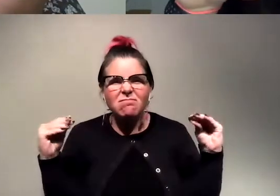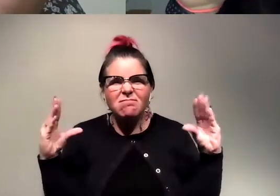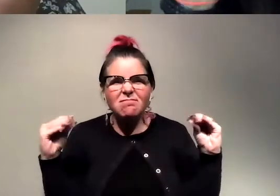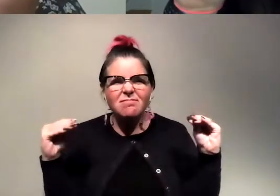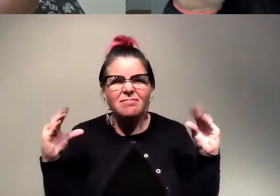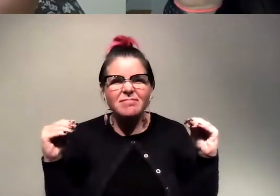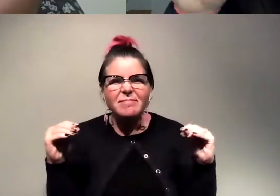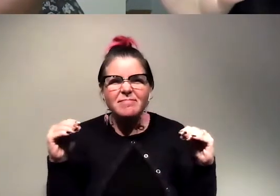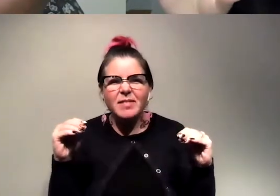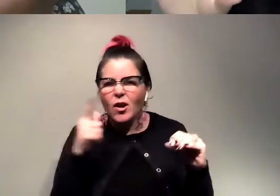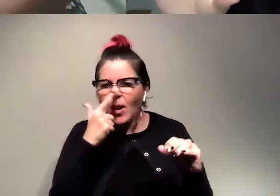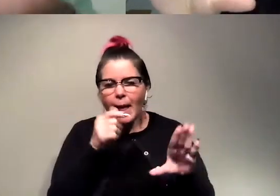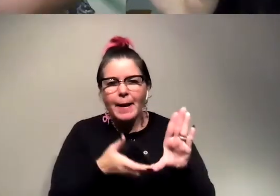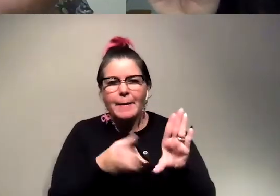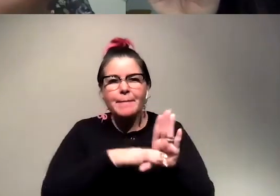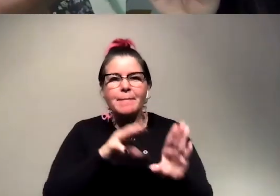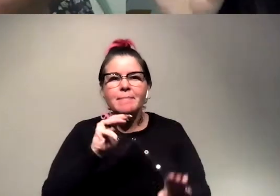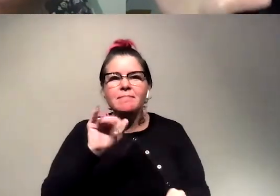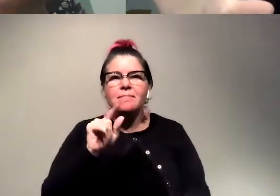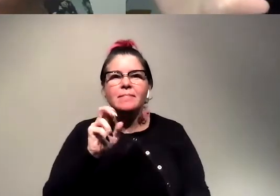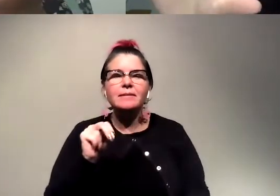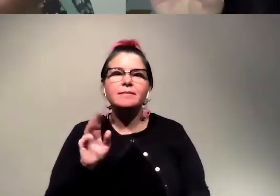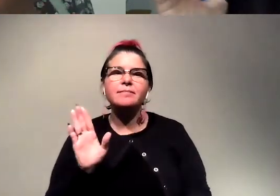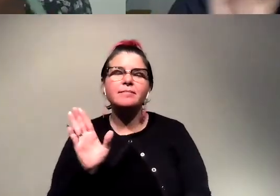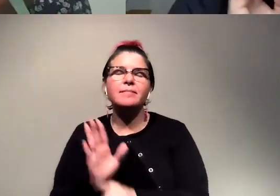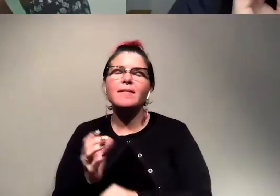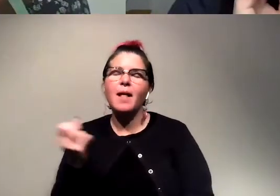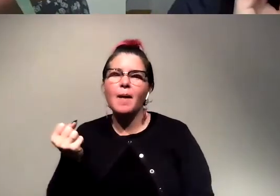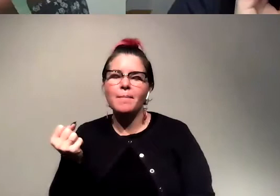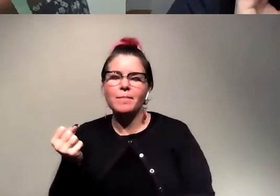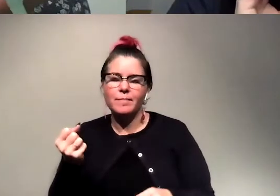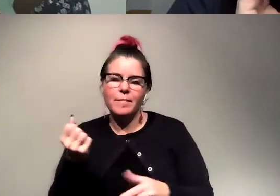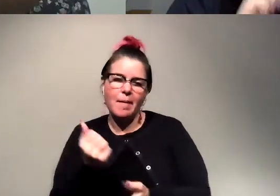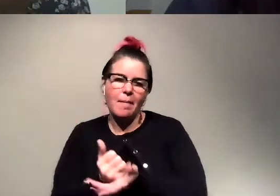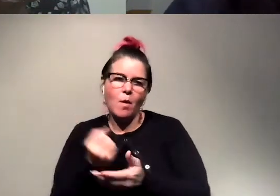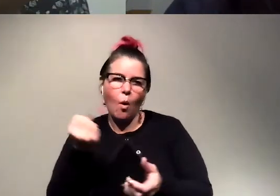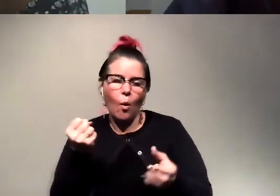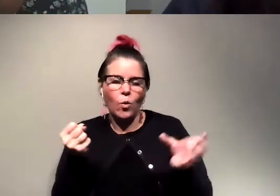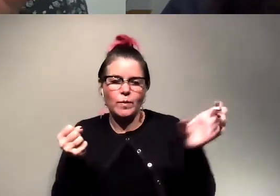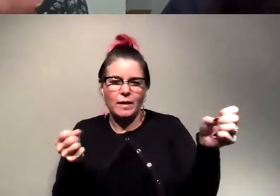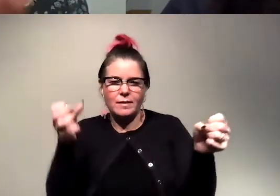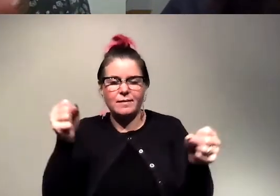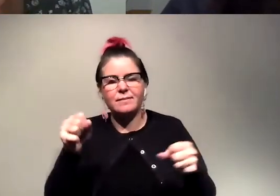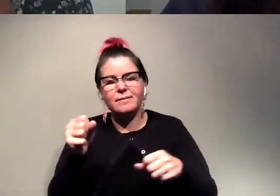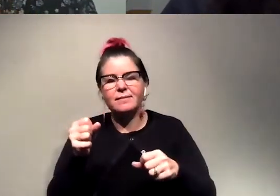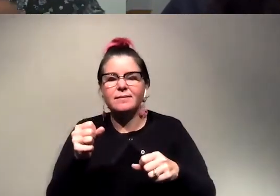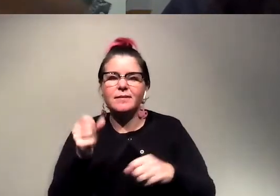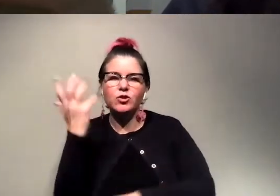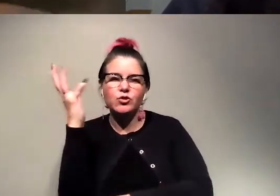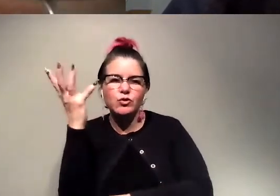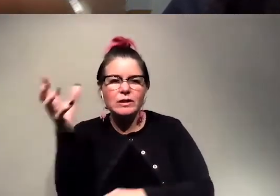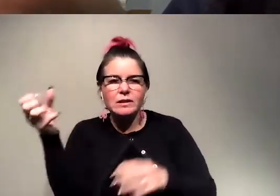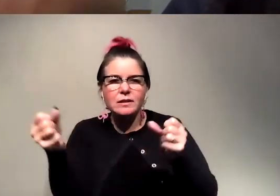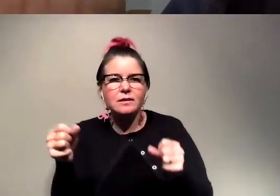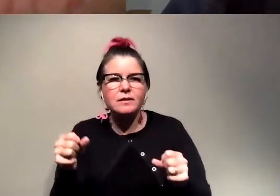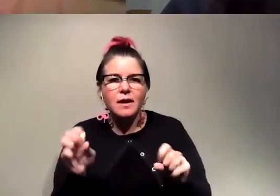mitten hands? Oh, that helps them to hold on to surfaces like branches and twigs. Their claws are